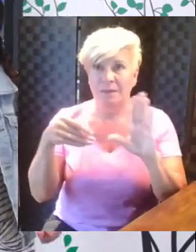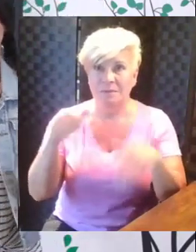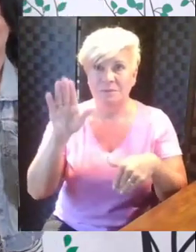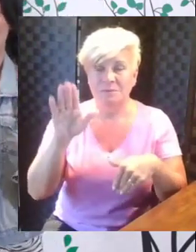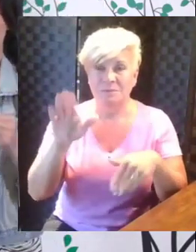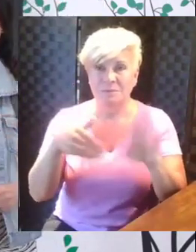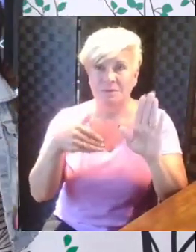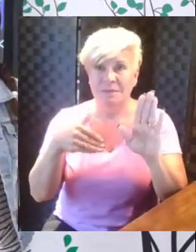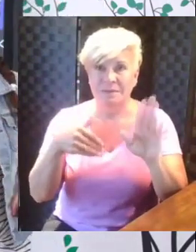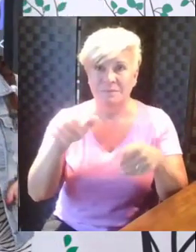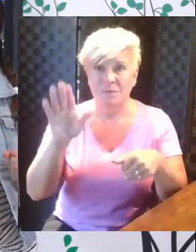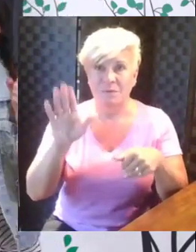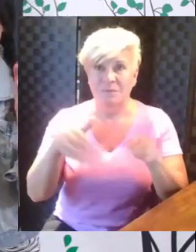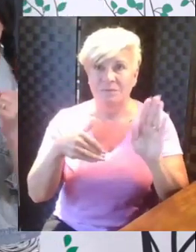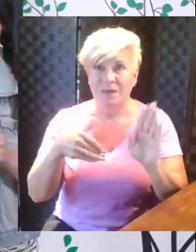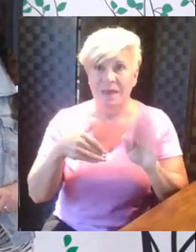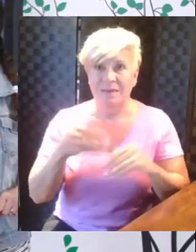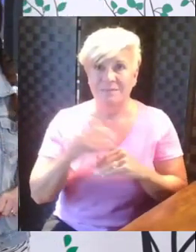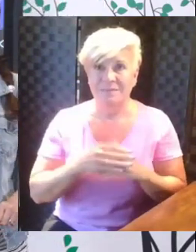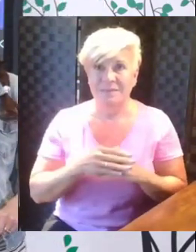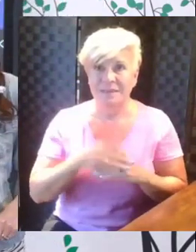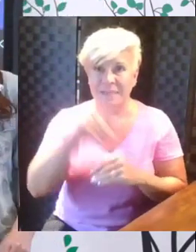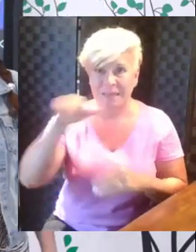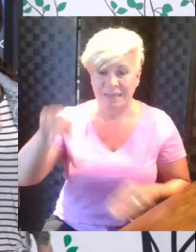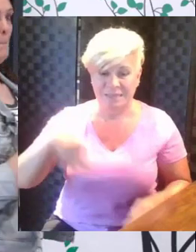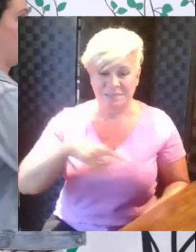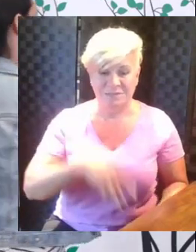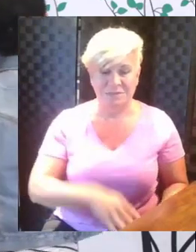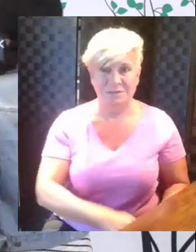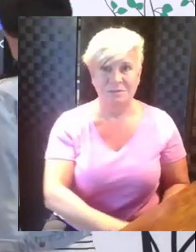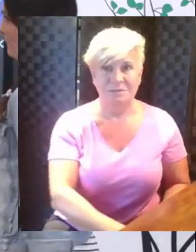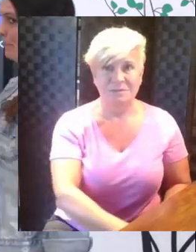1, 2, 3, 4, 5.